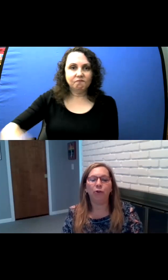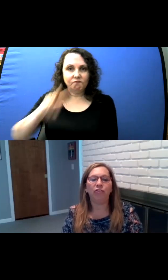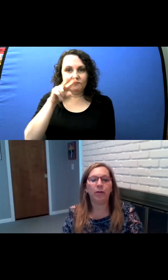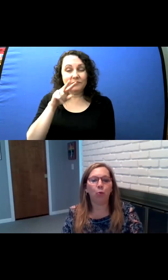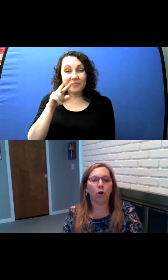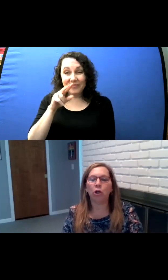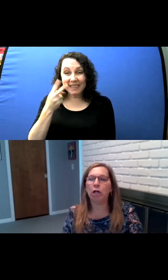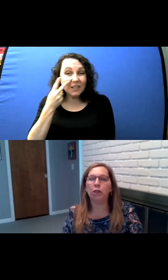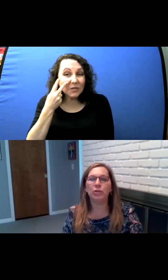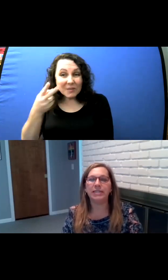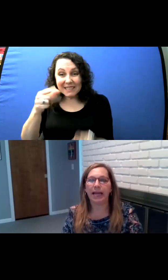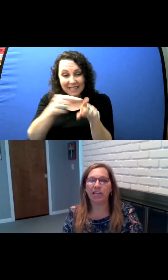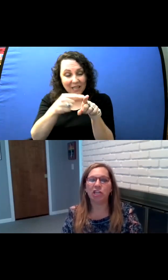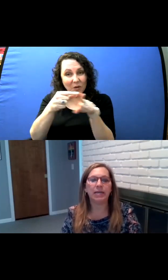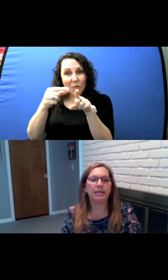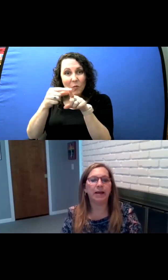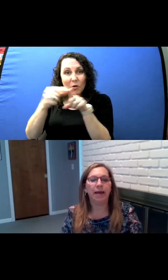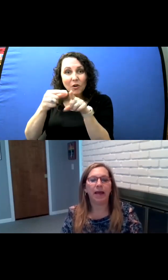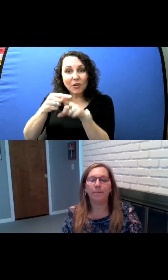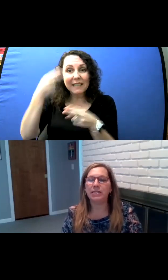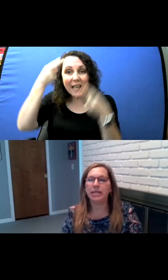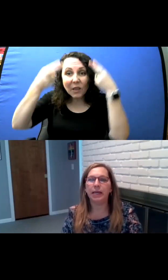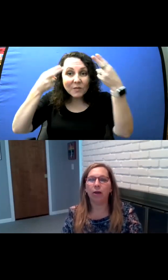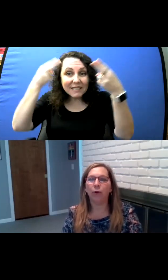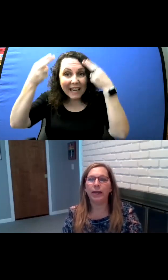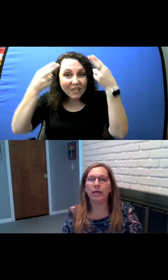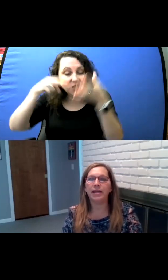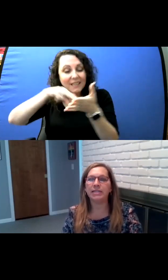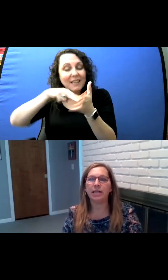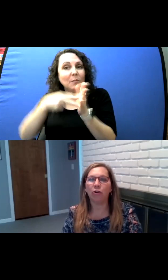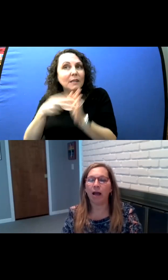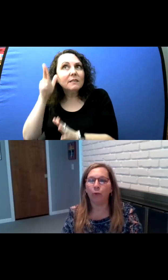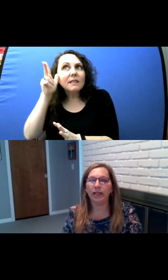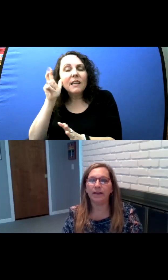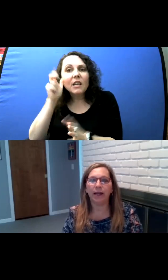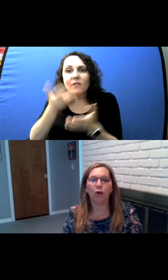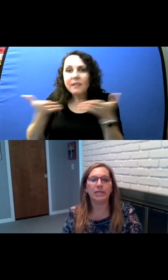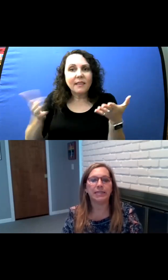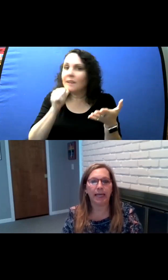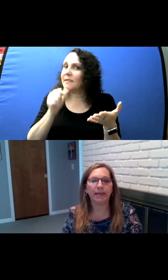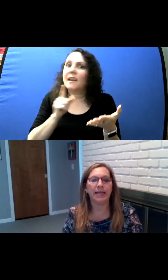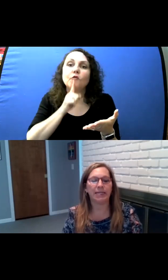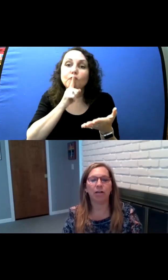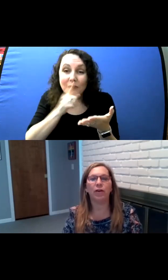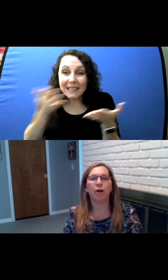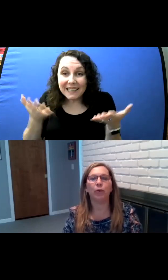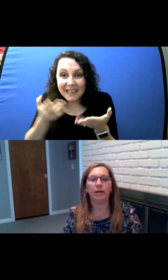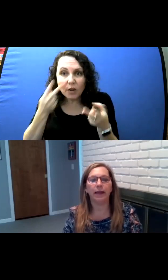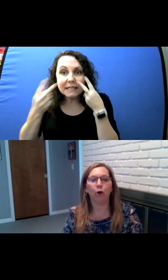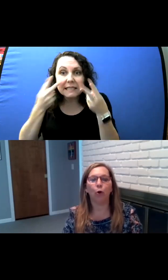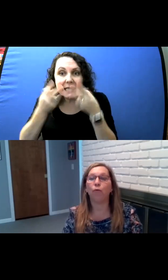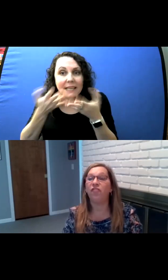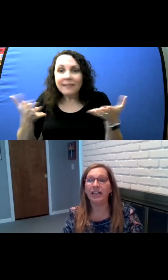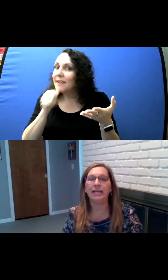And when you see the word hallucination, that means hearing things that are not really there, seeing things that are not